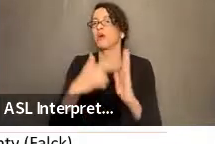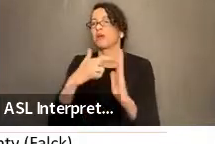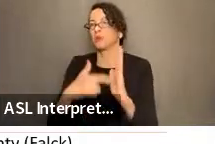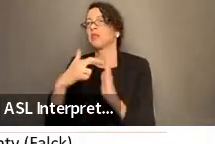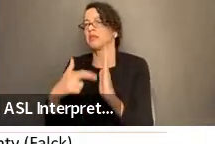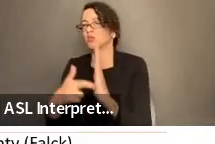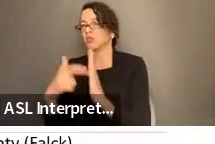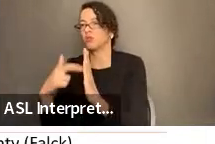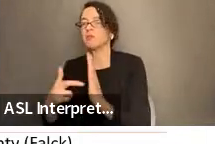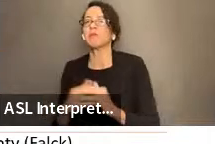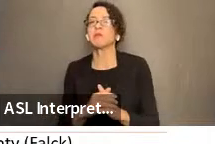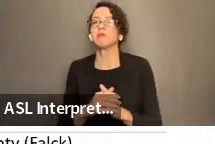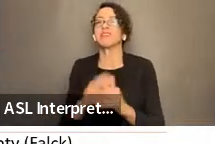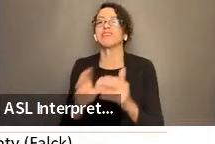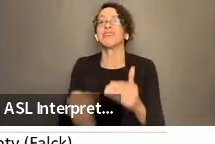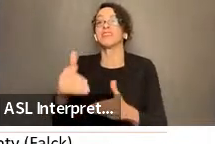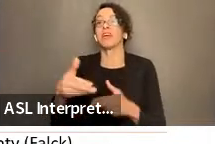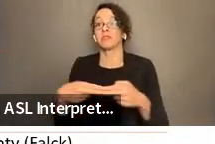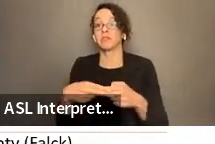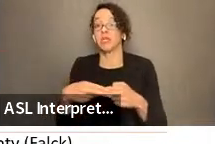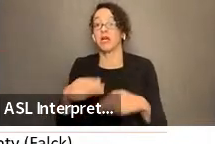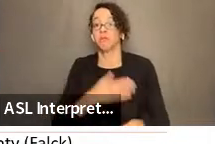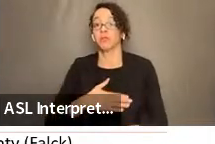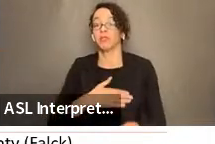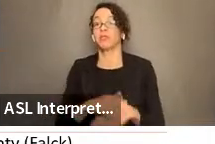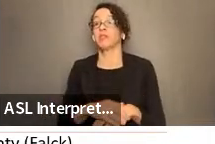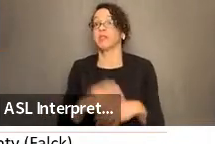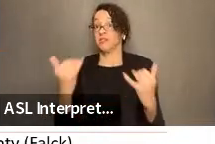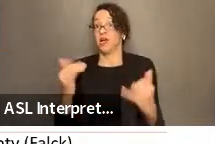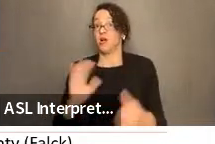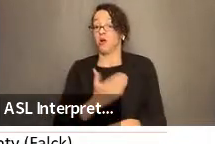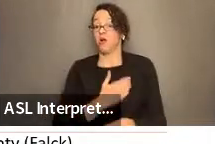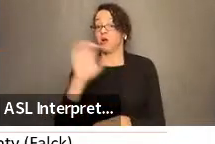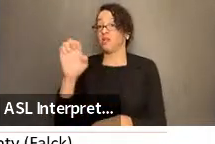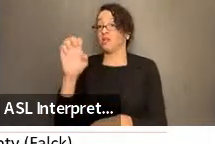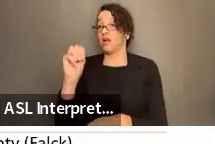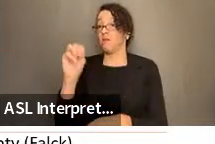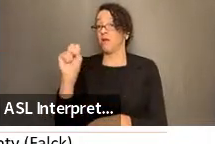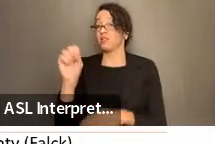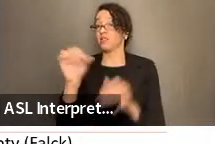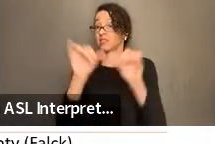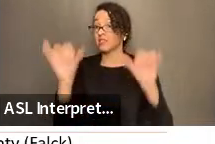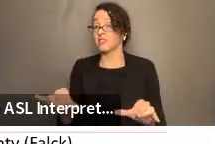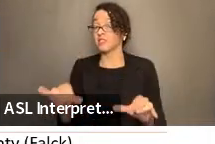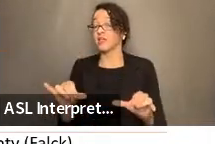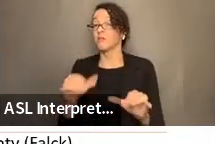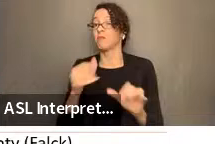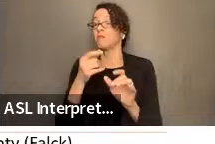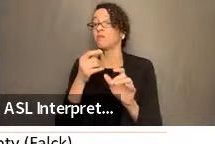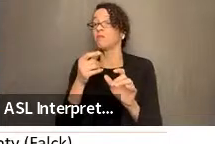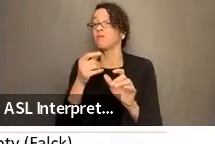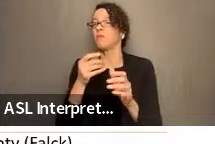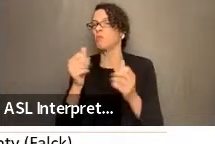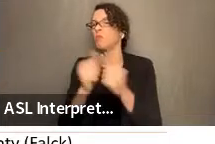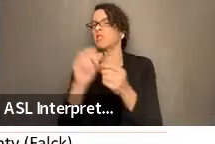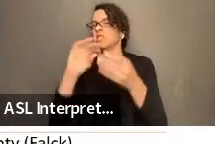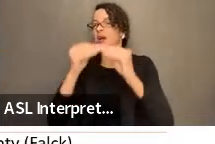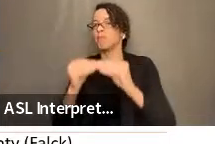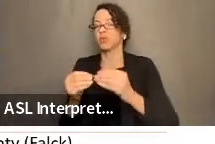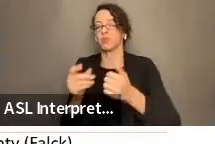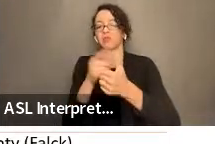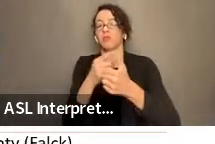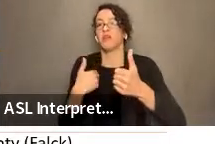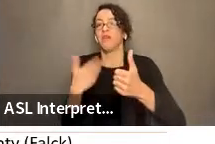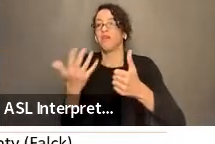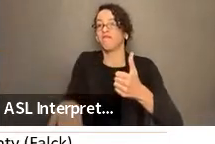So right now, this is our EMS system by the numbers. We have 5 transporting ambulance services